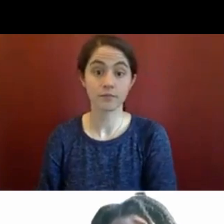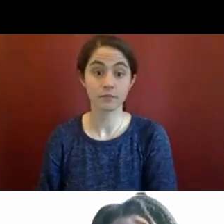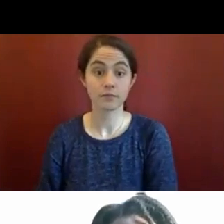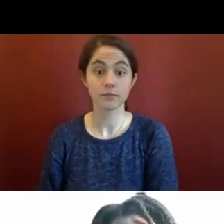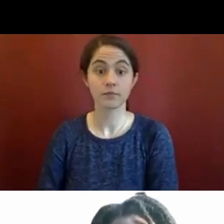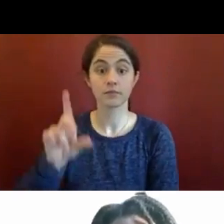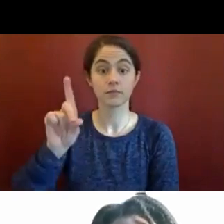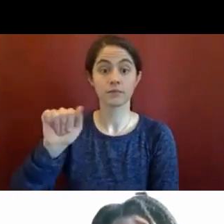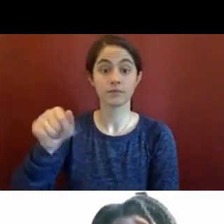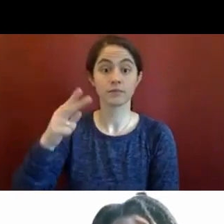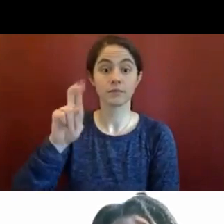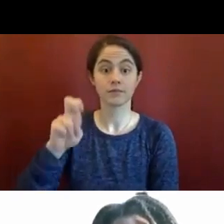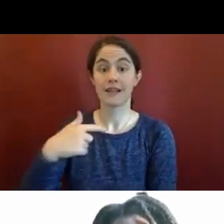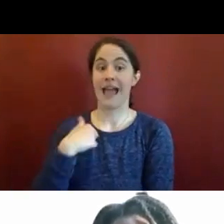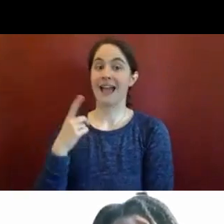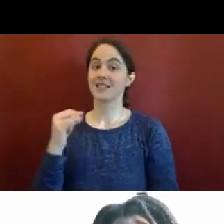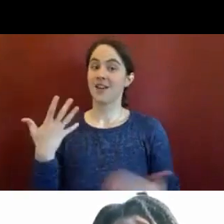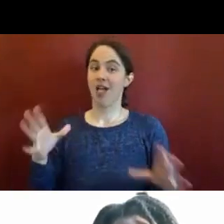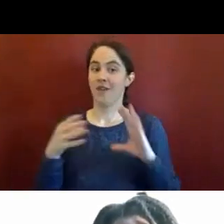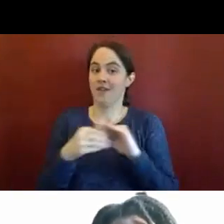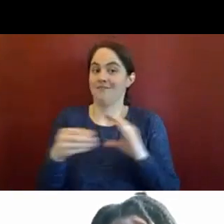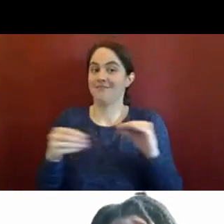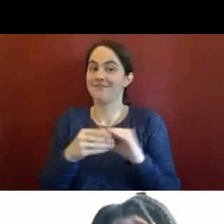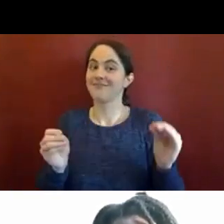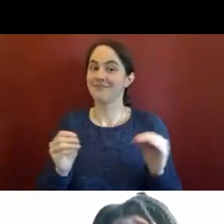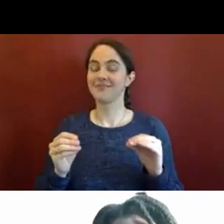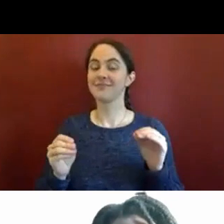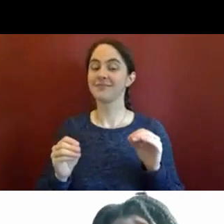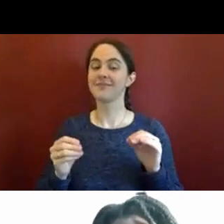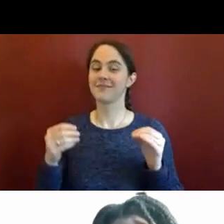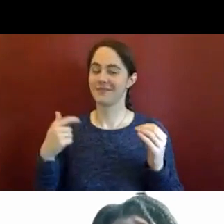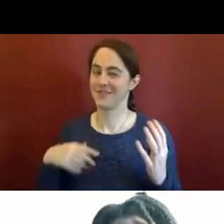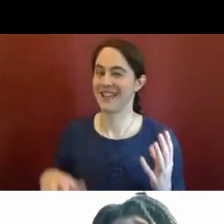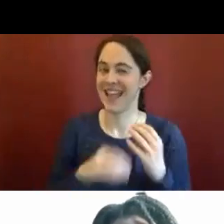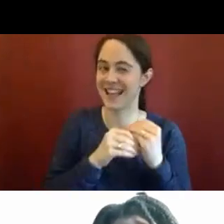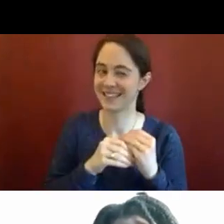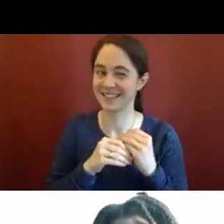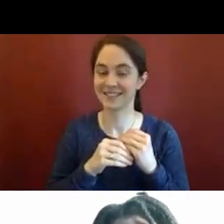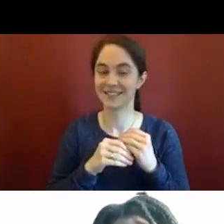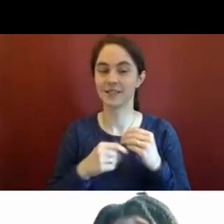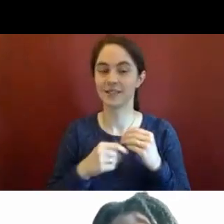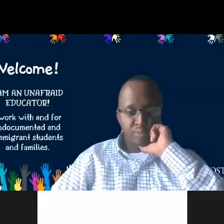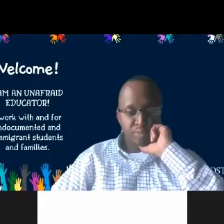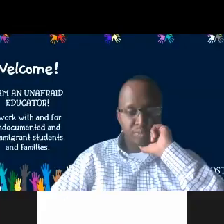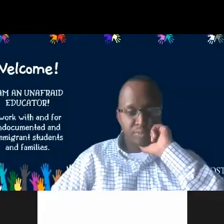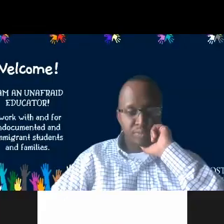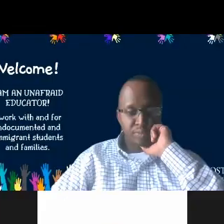Though I've spoken much in this meeting, what I do want to say is how grateful I